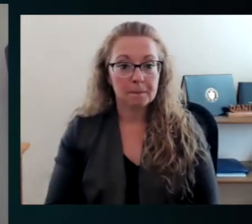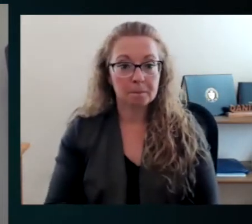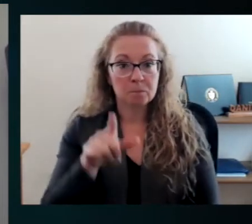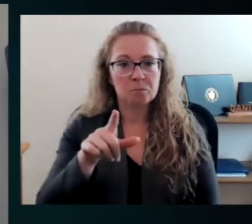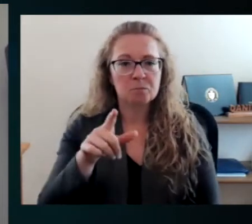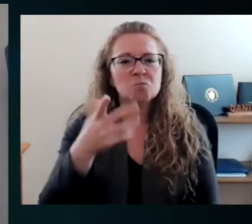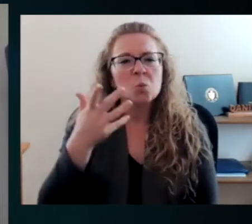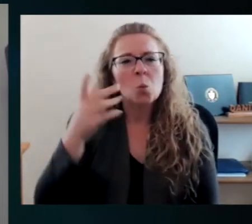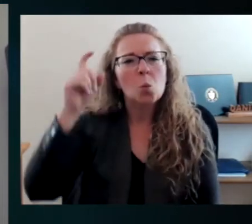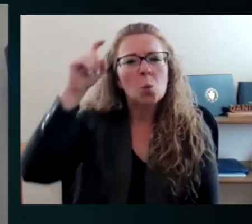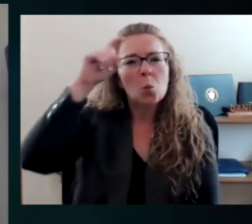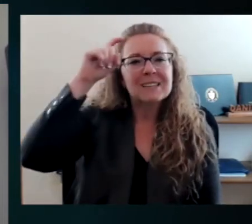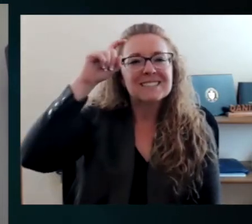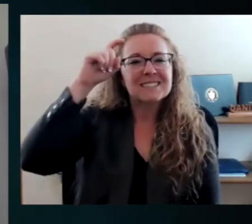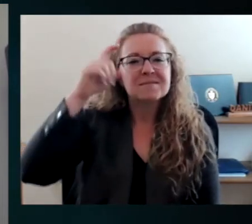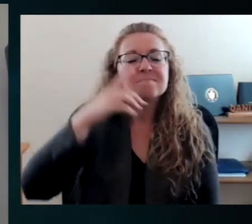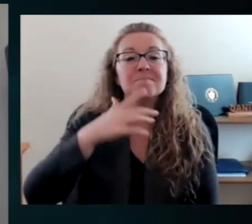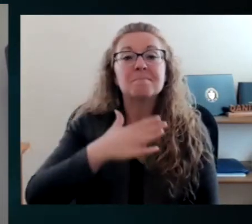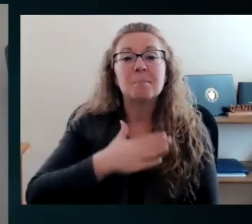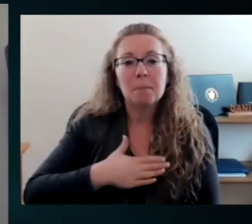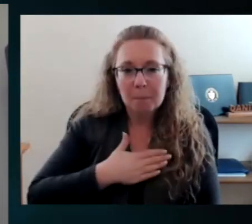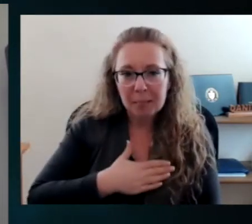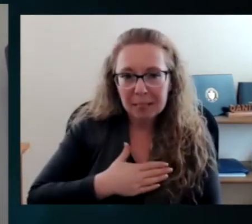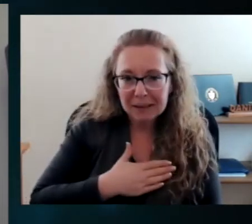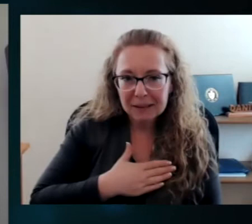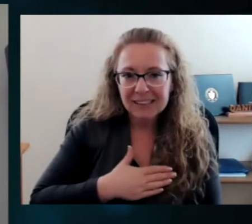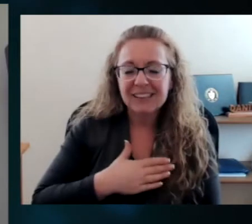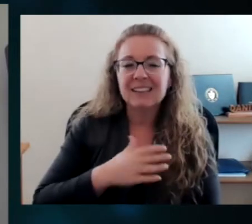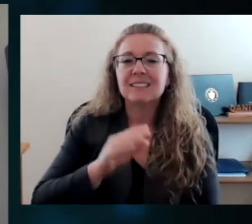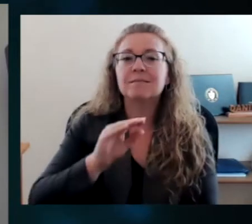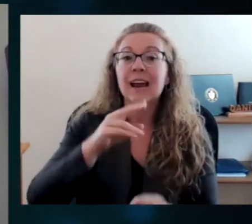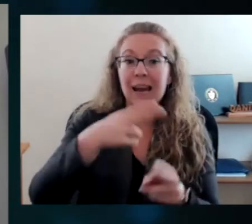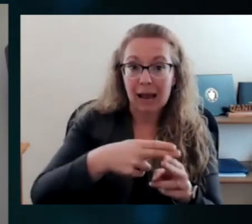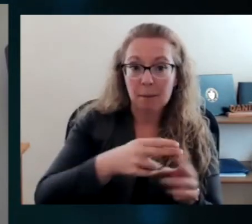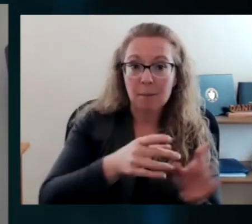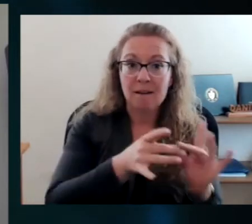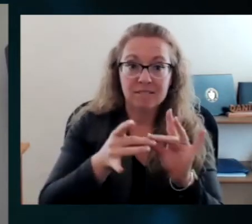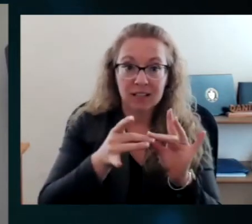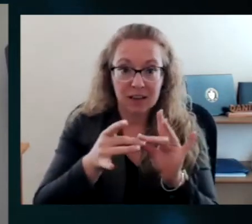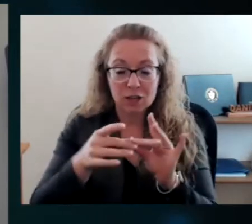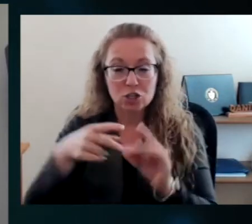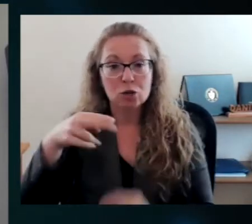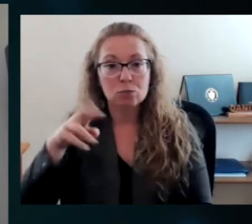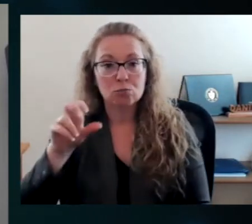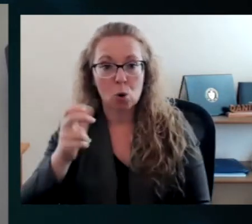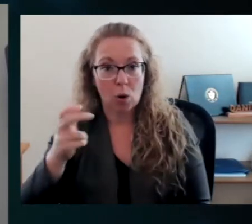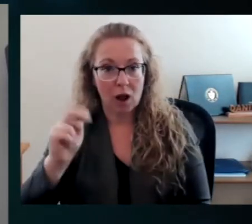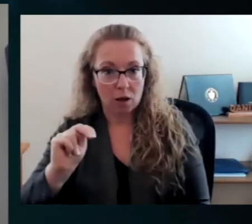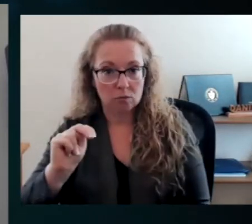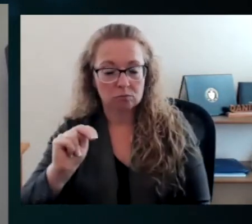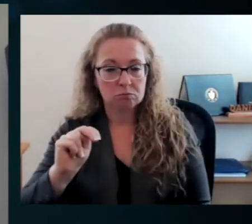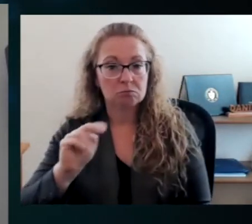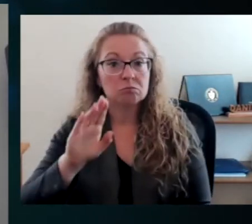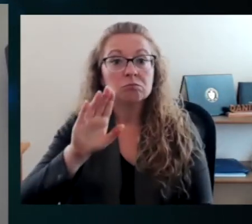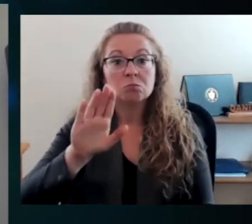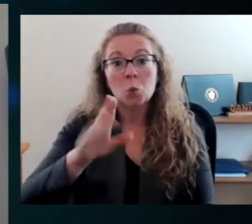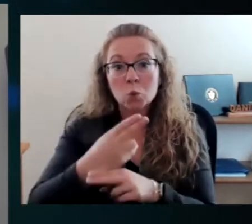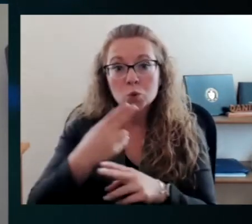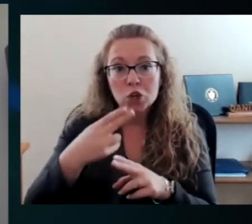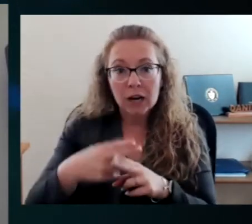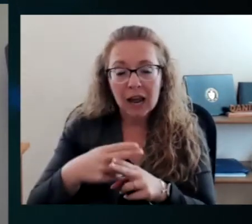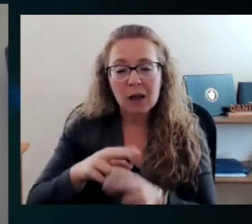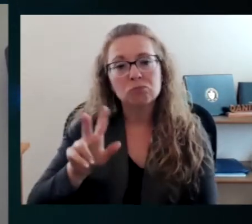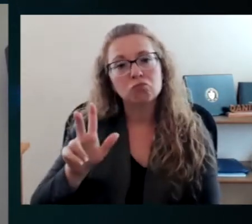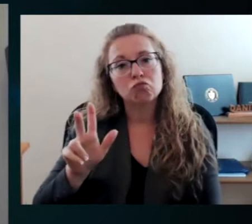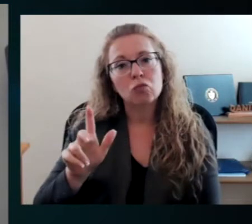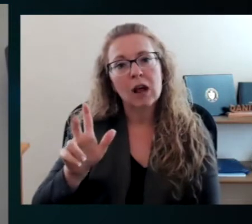by stating your name, affiliation, and pronouns, if you're comfortable. You can add your pronouns to your username by right-clicking the box containing